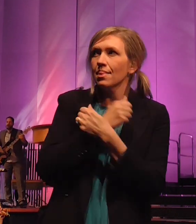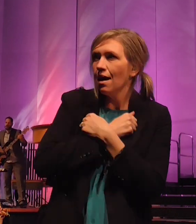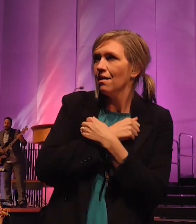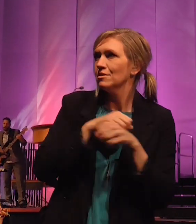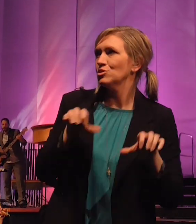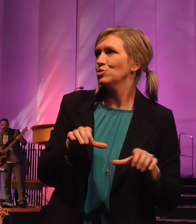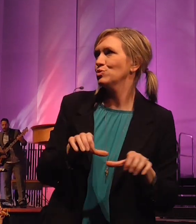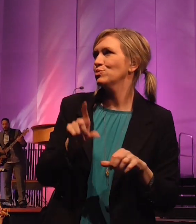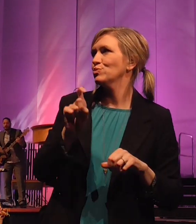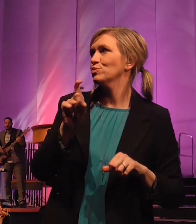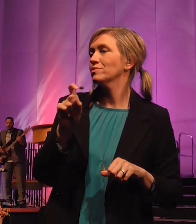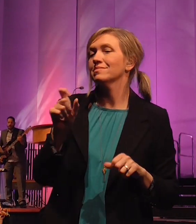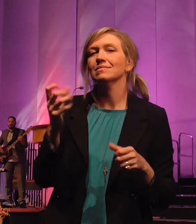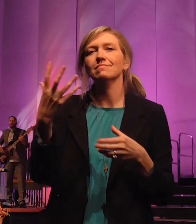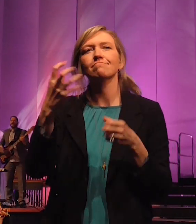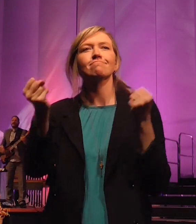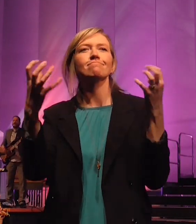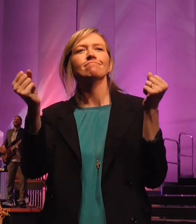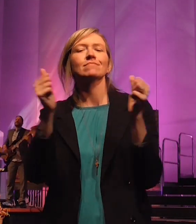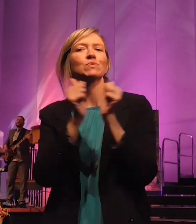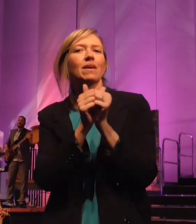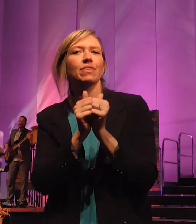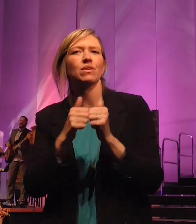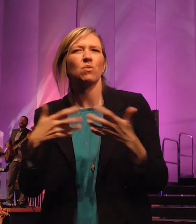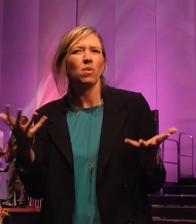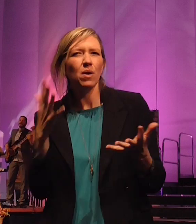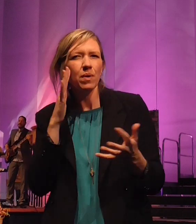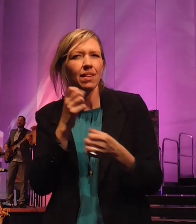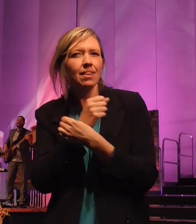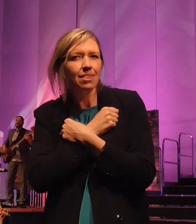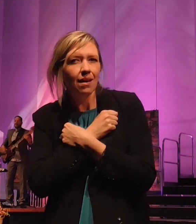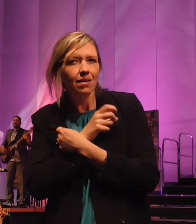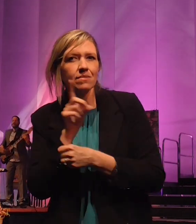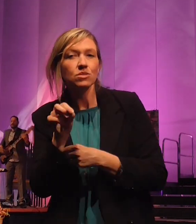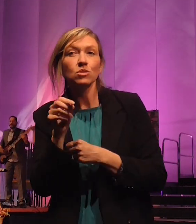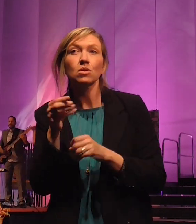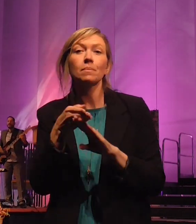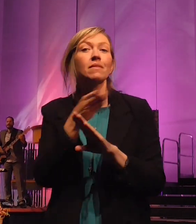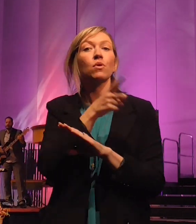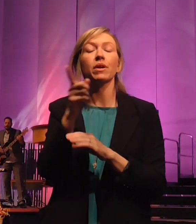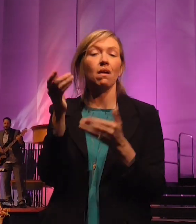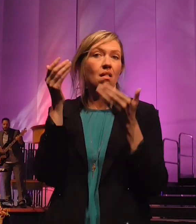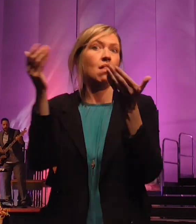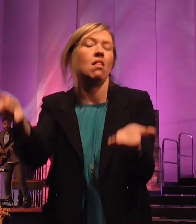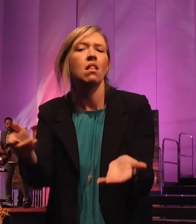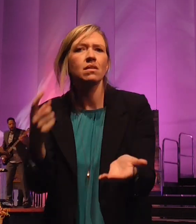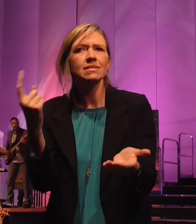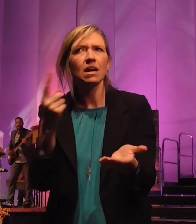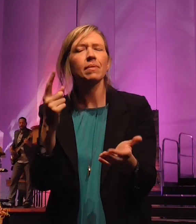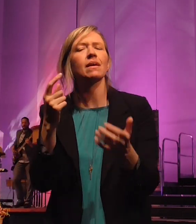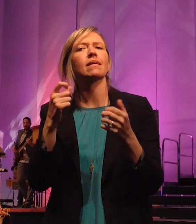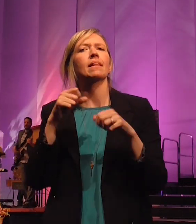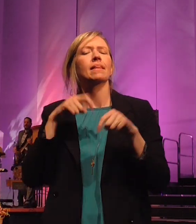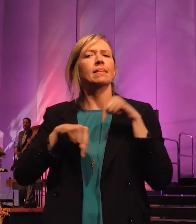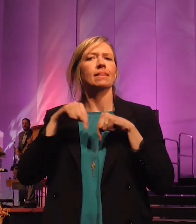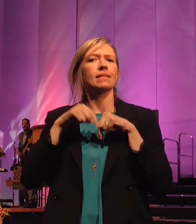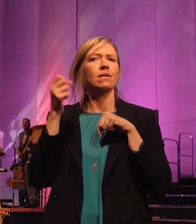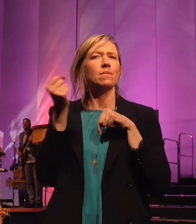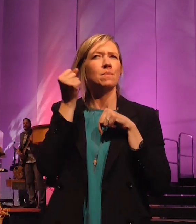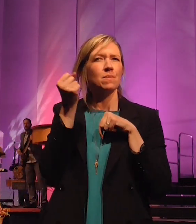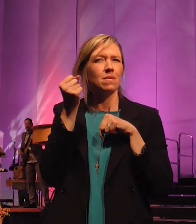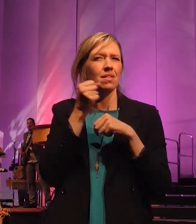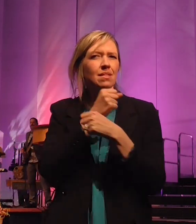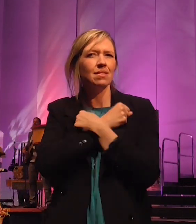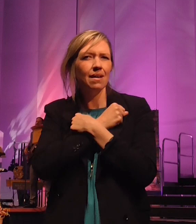y'all. What would love do now? What would love do? Before you cross that line for good, say, what